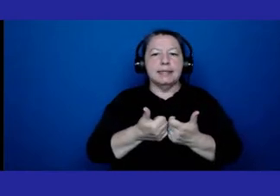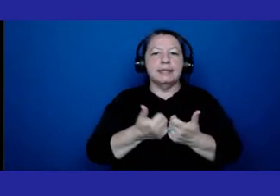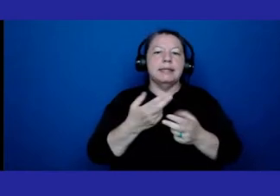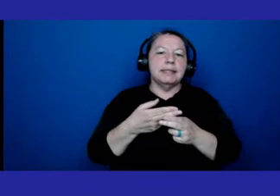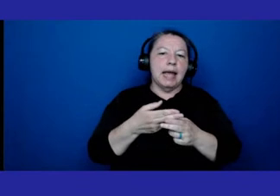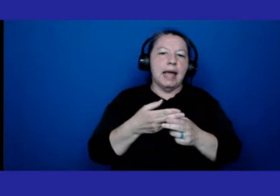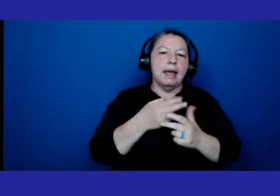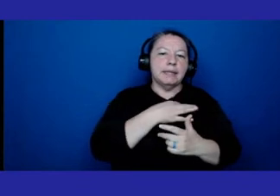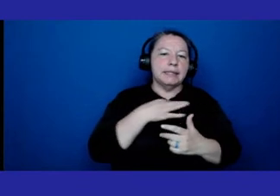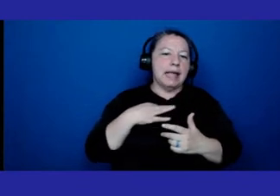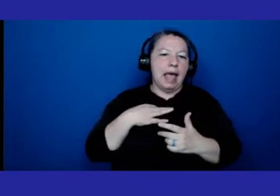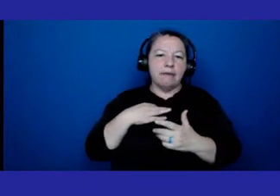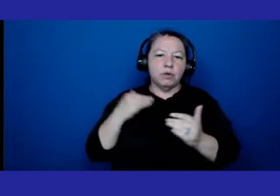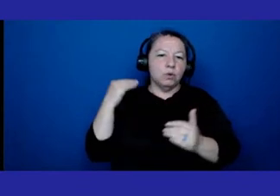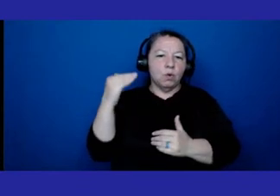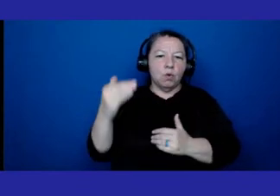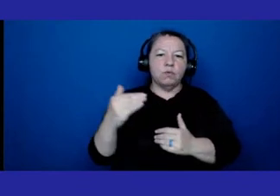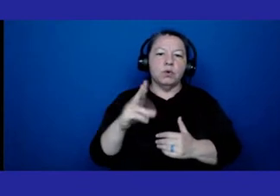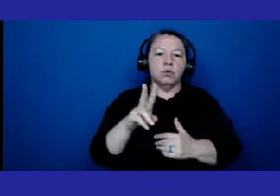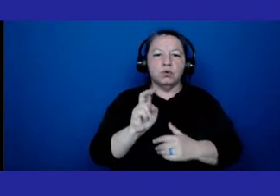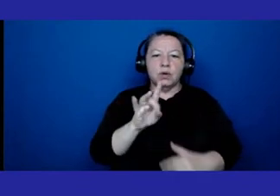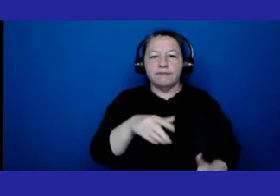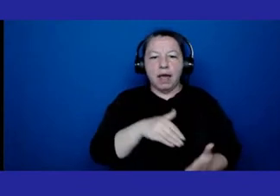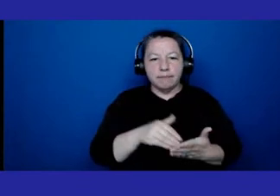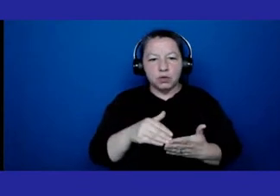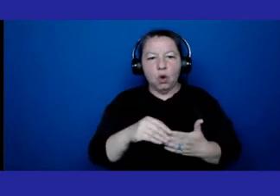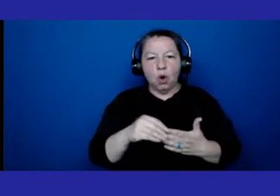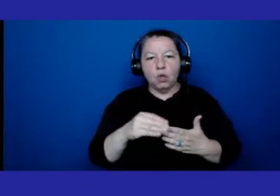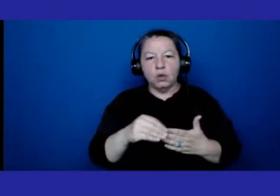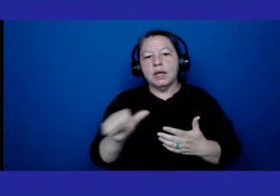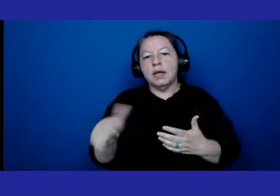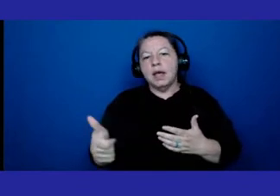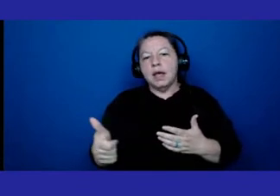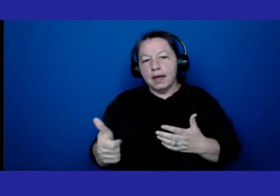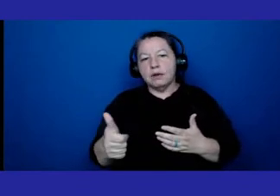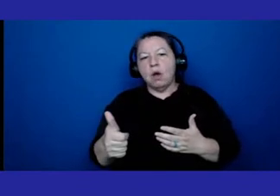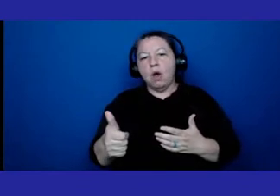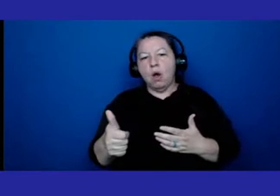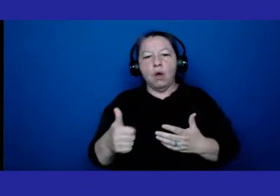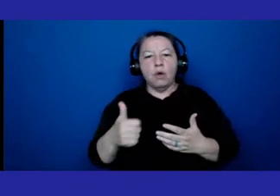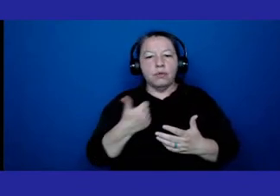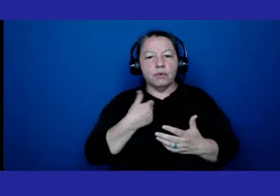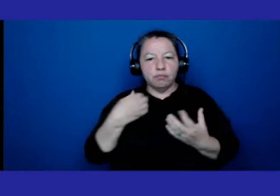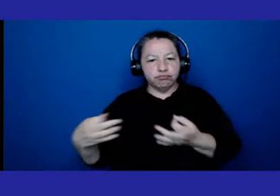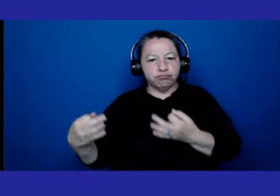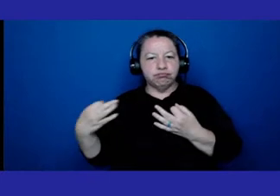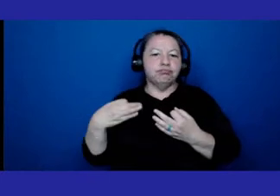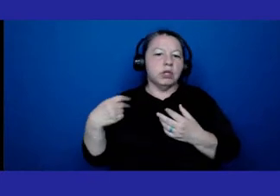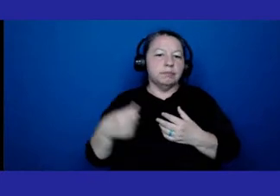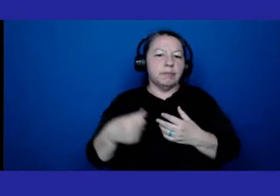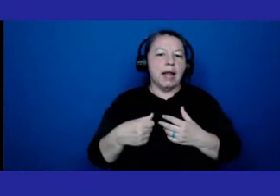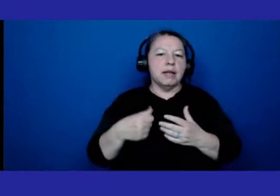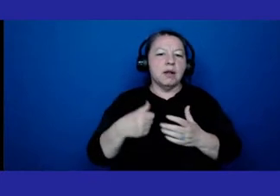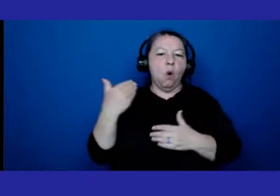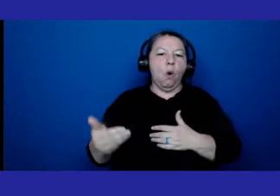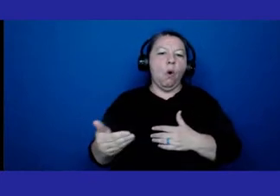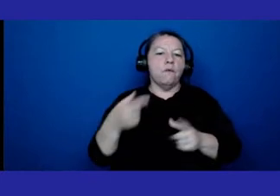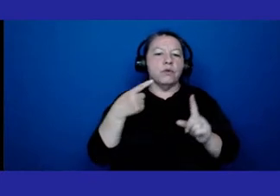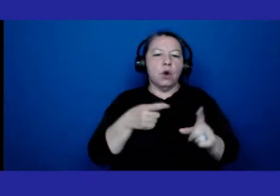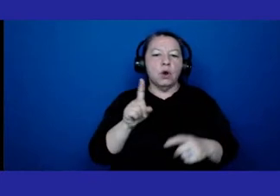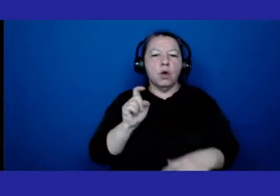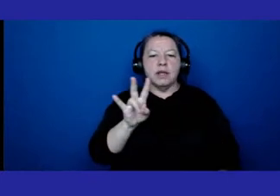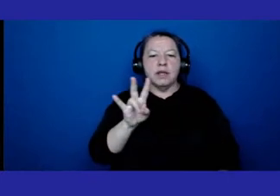target by $285 million, and other discretionary spend exceeding target by $171 million, driven